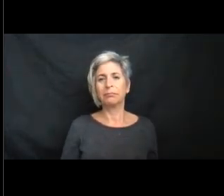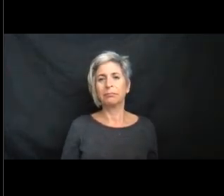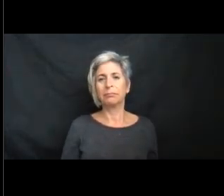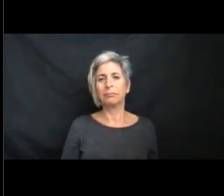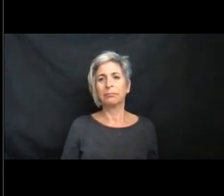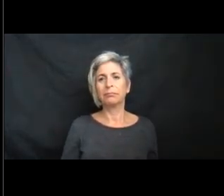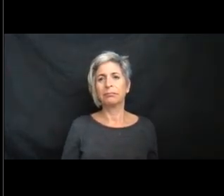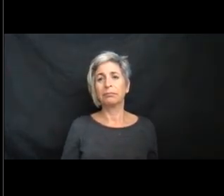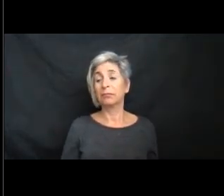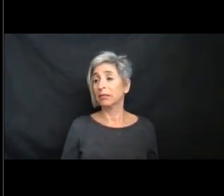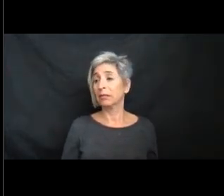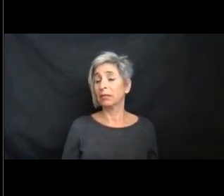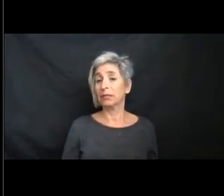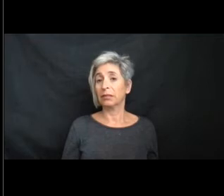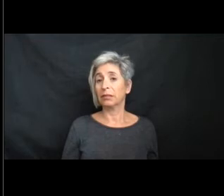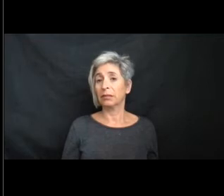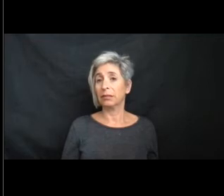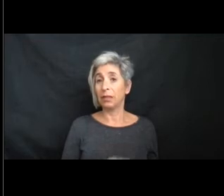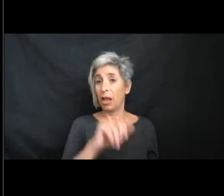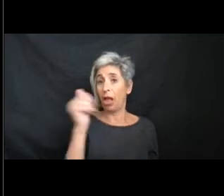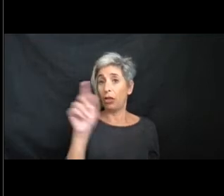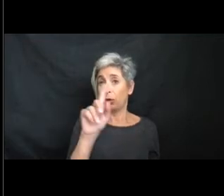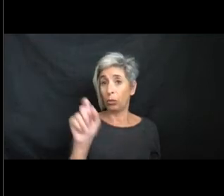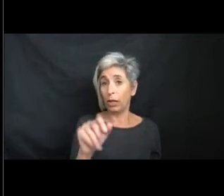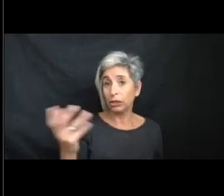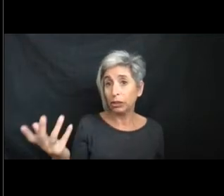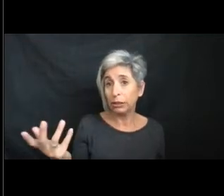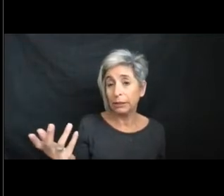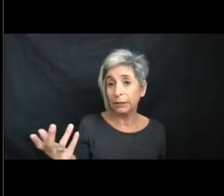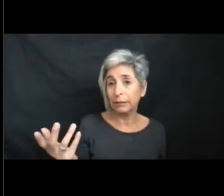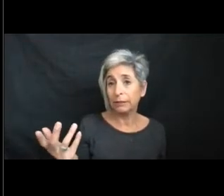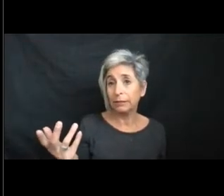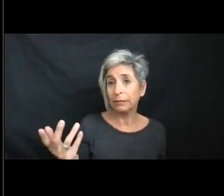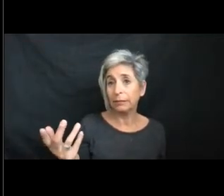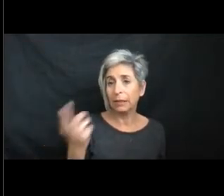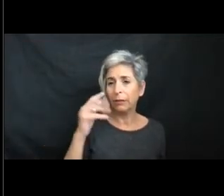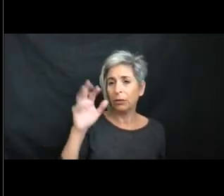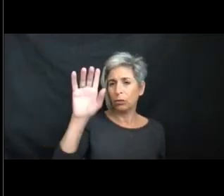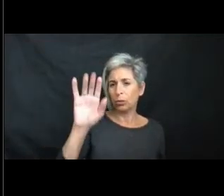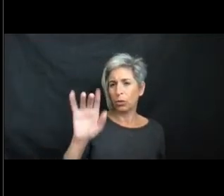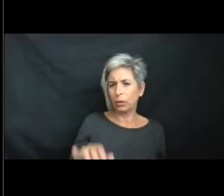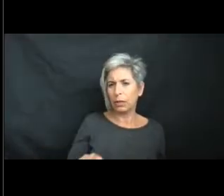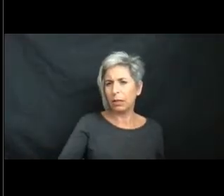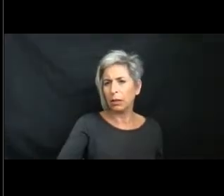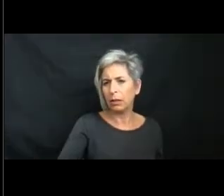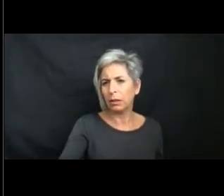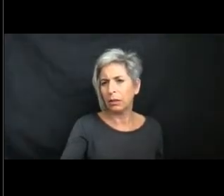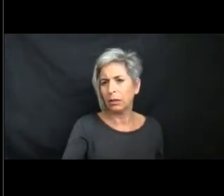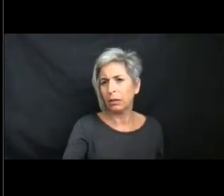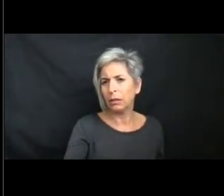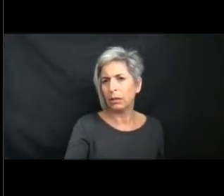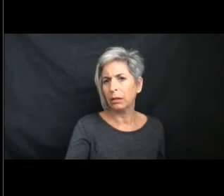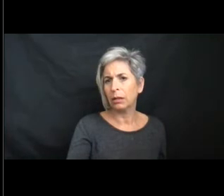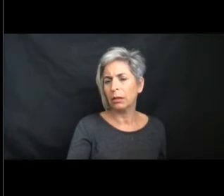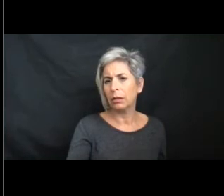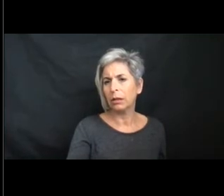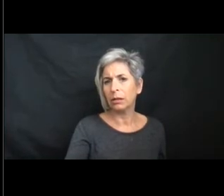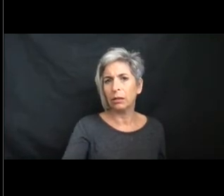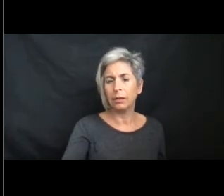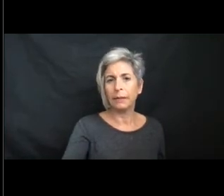So are there any other questions from anybody? Yeah, if you scroll down, Harish, there's that one appears twice, and